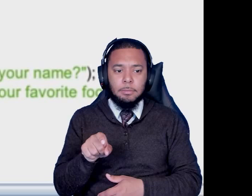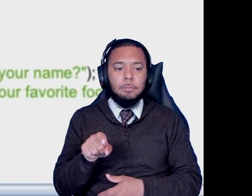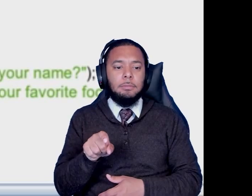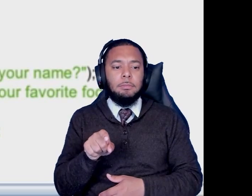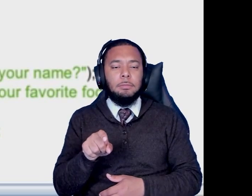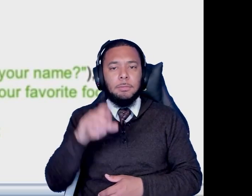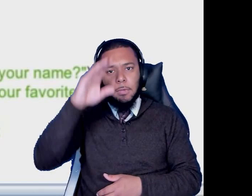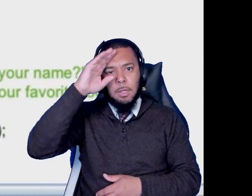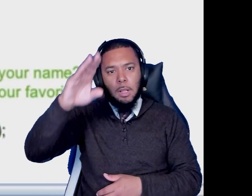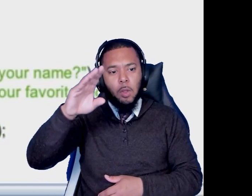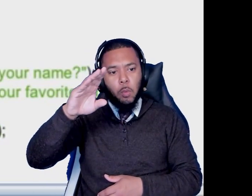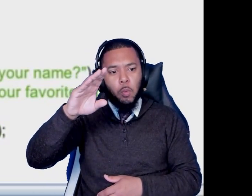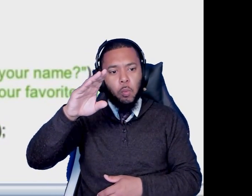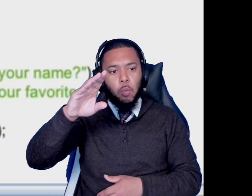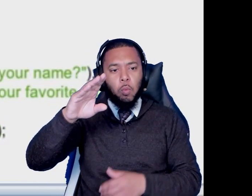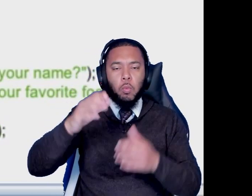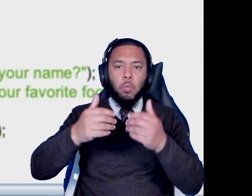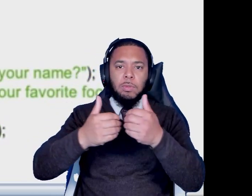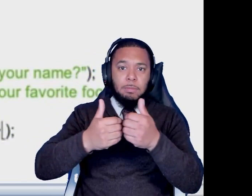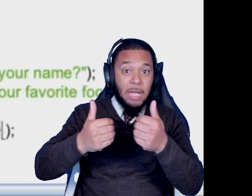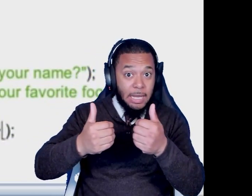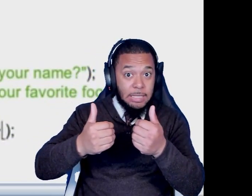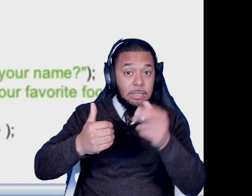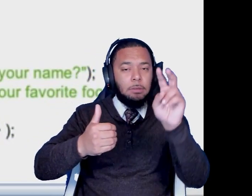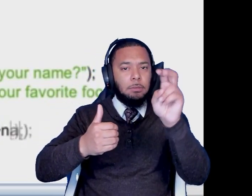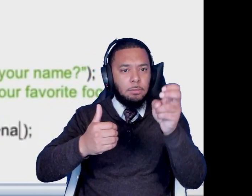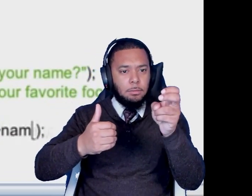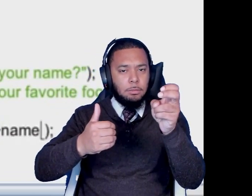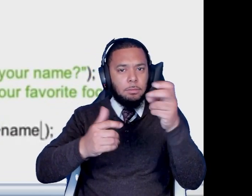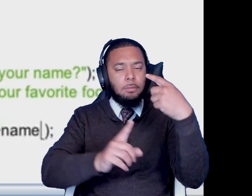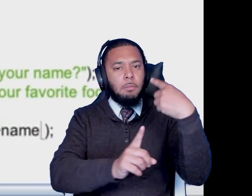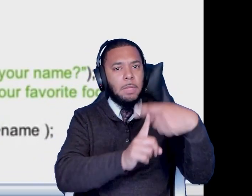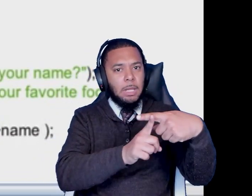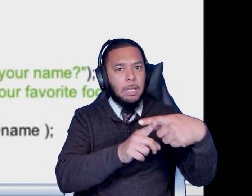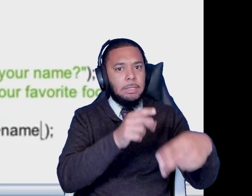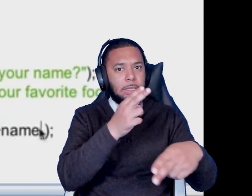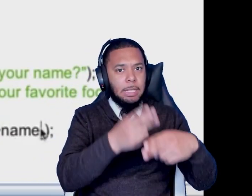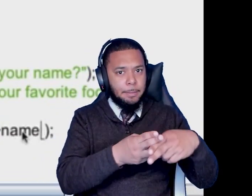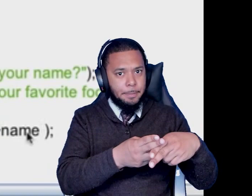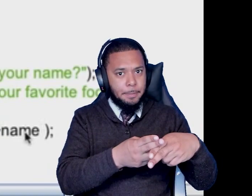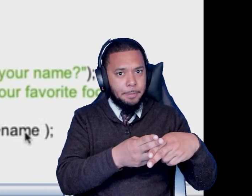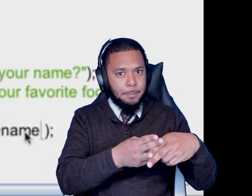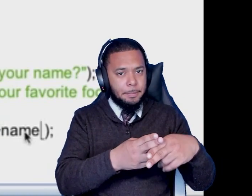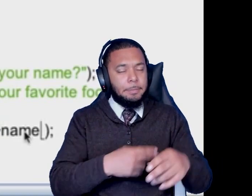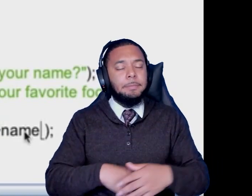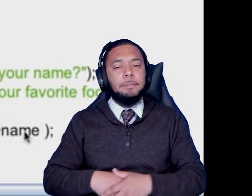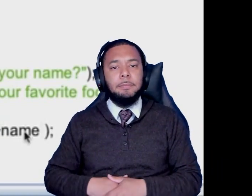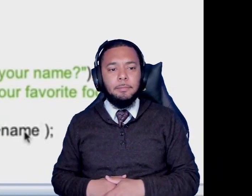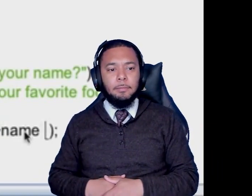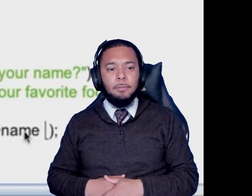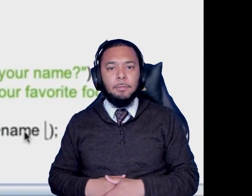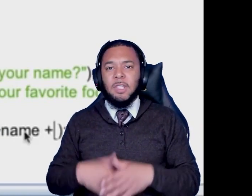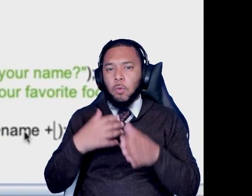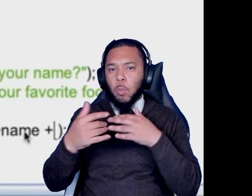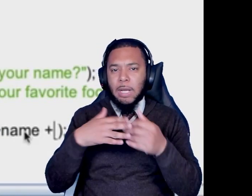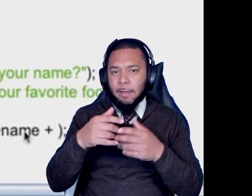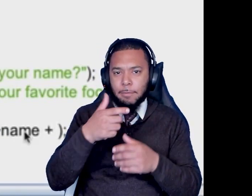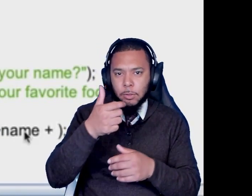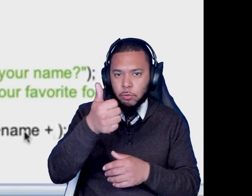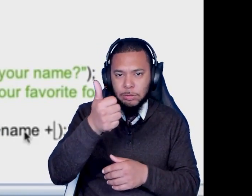word hello space plus name. So now I'll say hello, whatever you type in for your